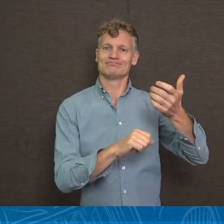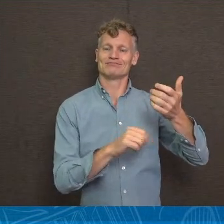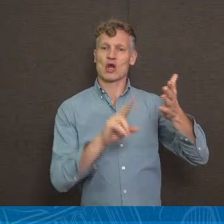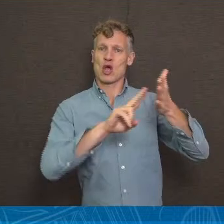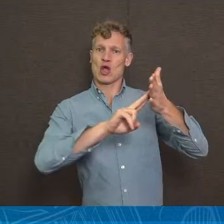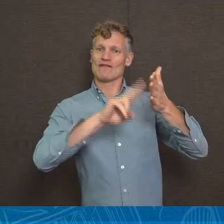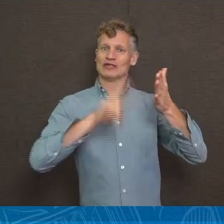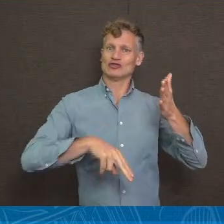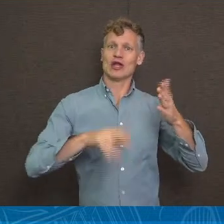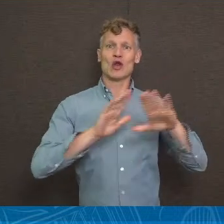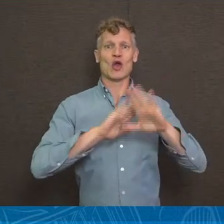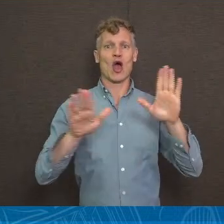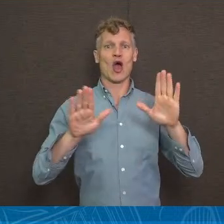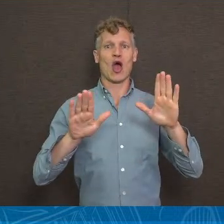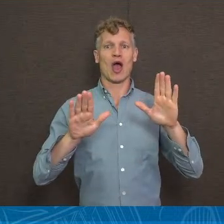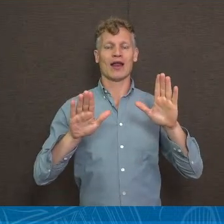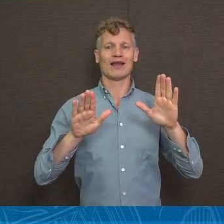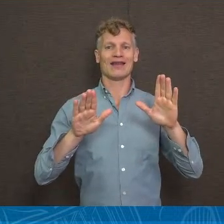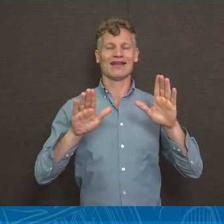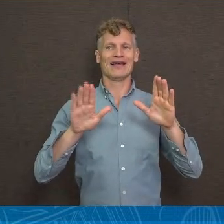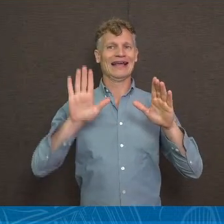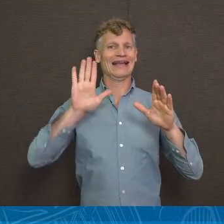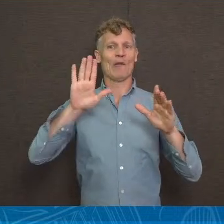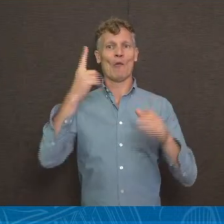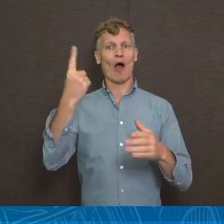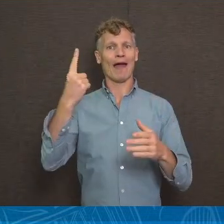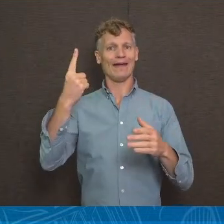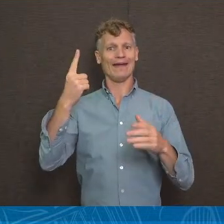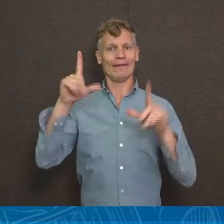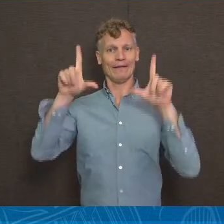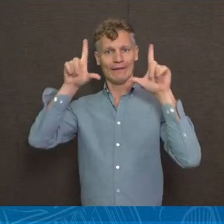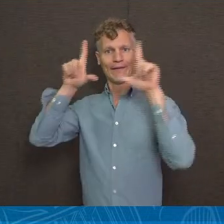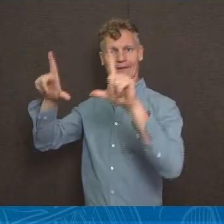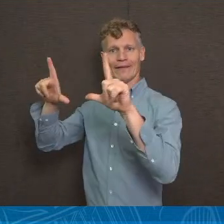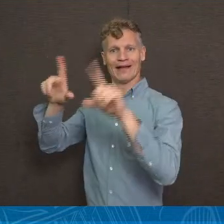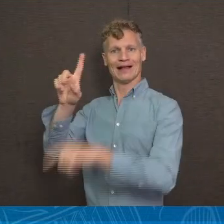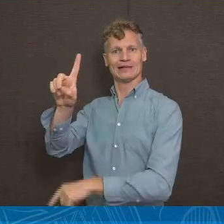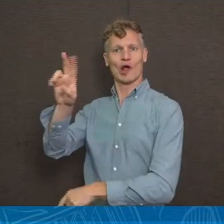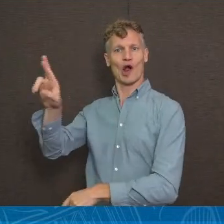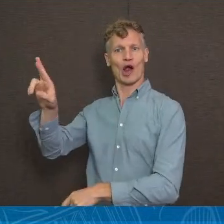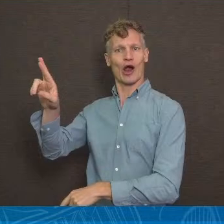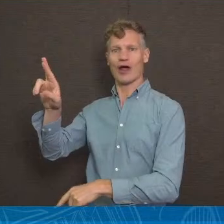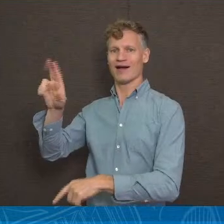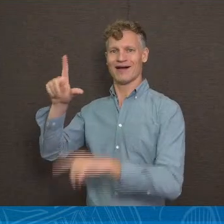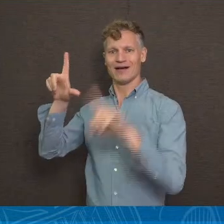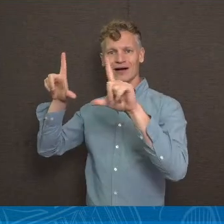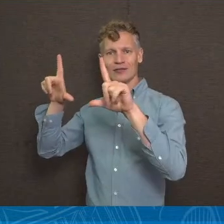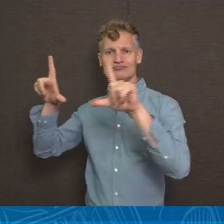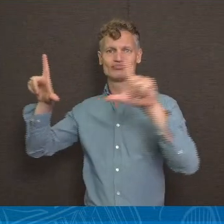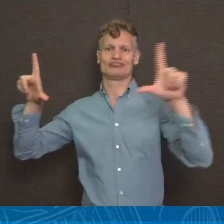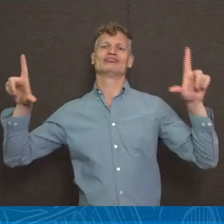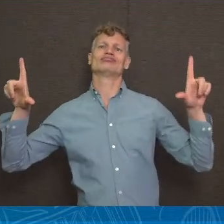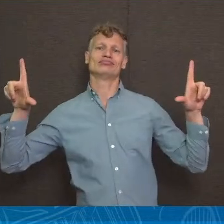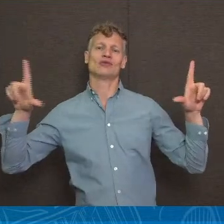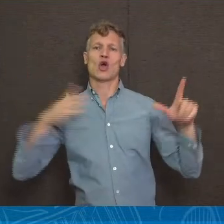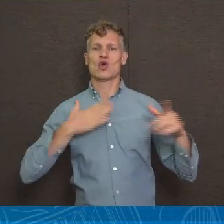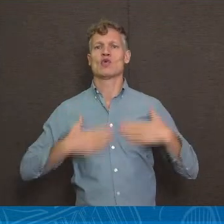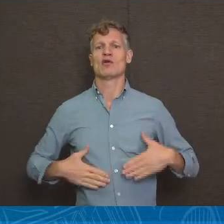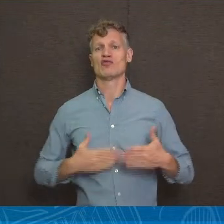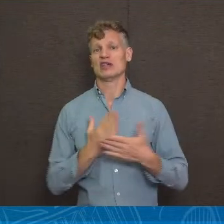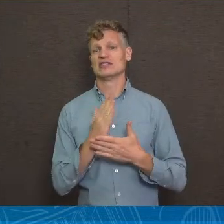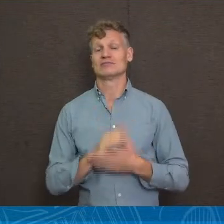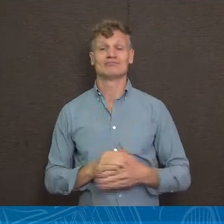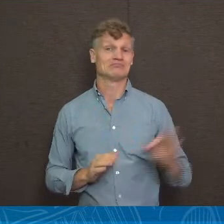disaster risk reduction lens, but also give it a much more thematic human rights lens. Thank you.